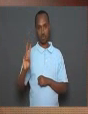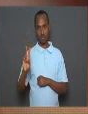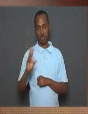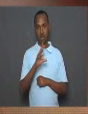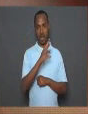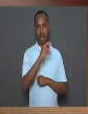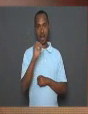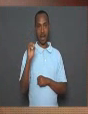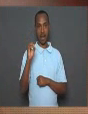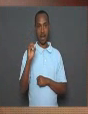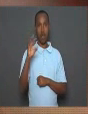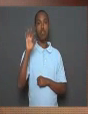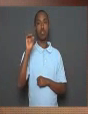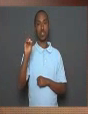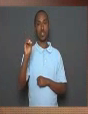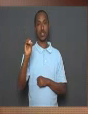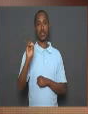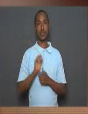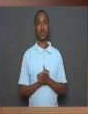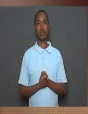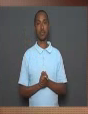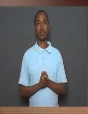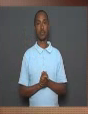nitrites and oxygen.